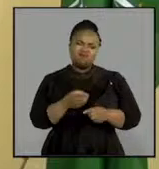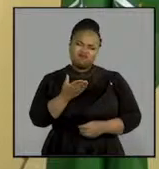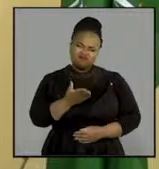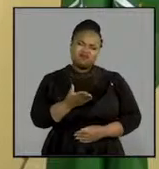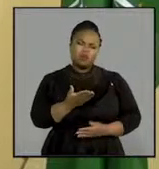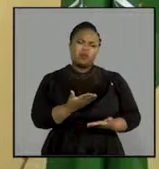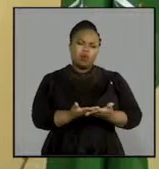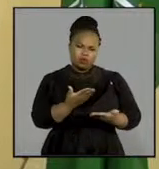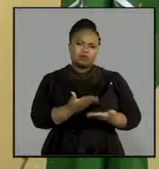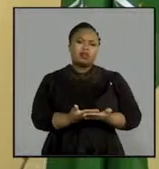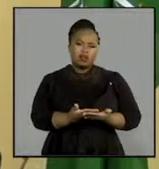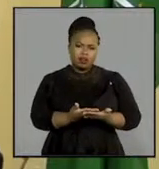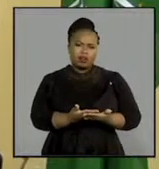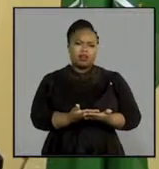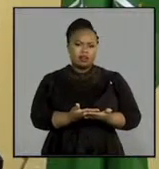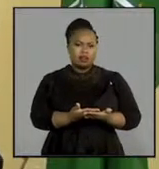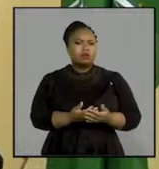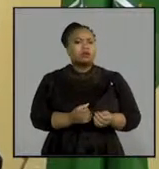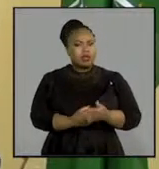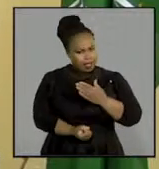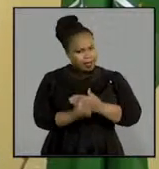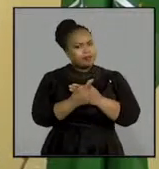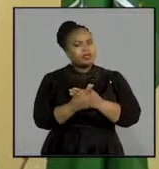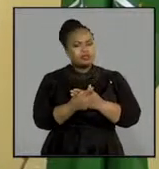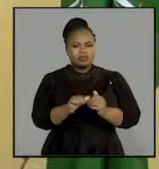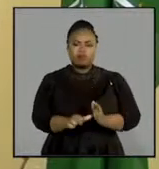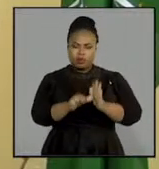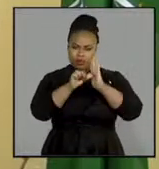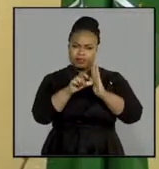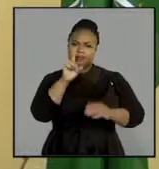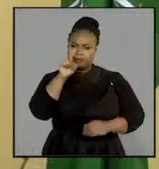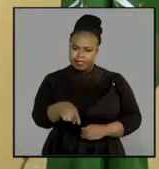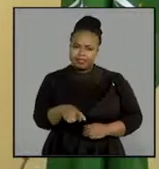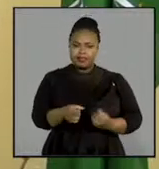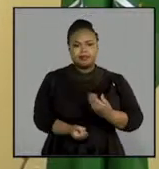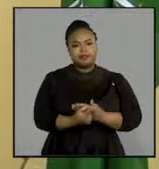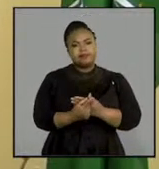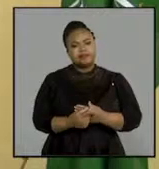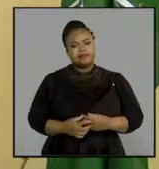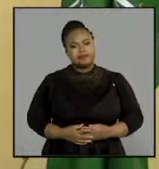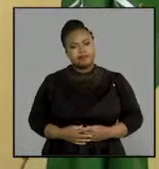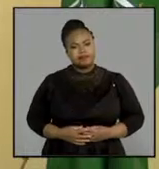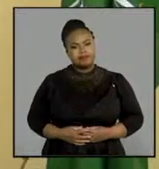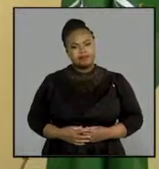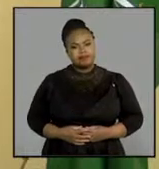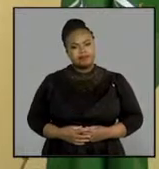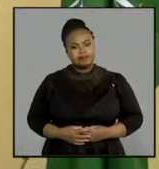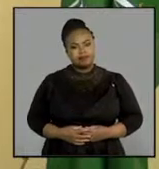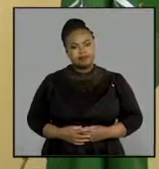Such a society is both possible and absolutely necessary.